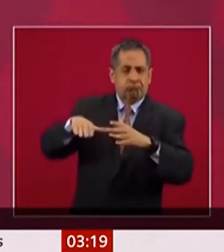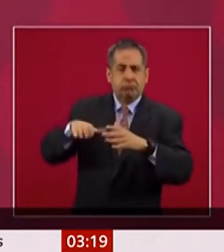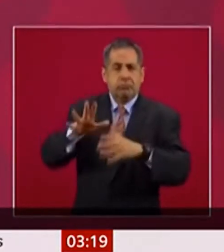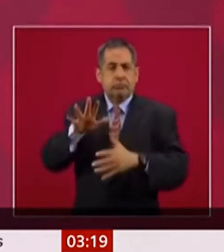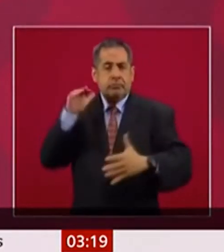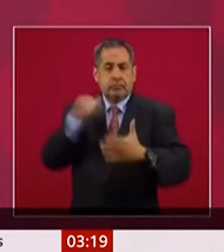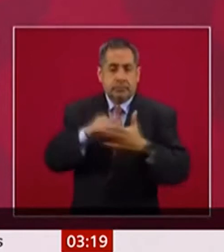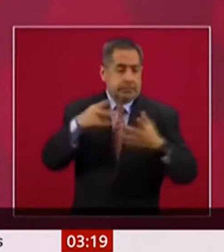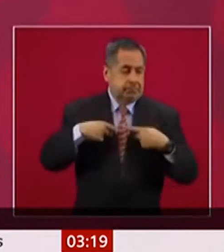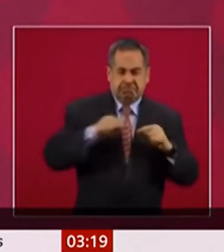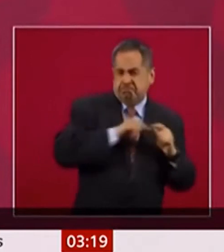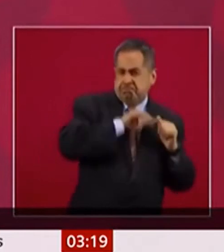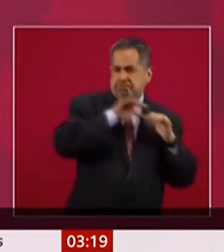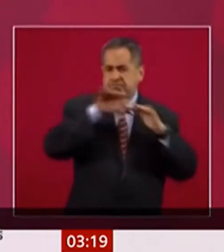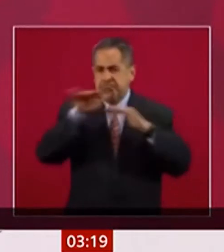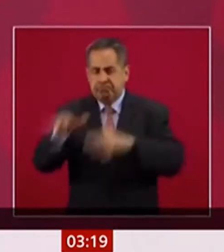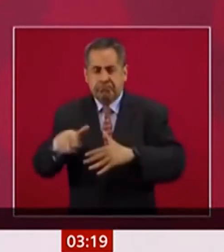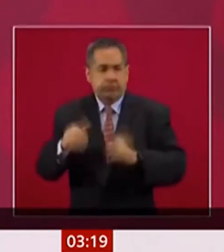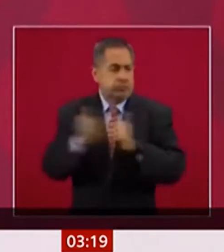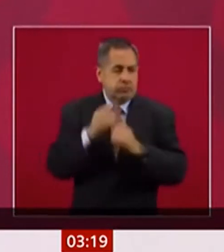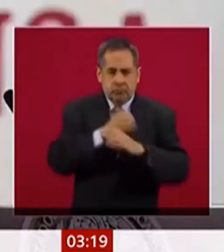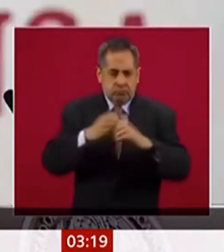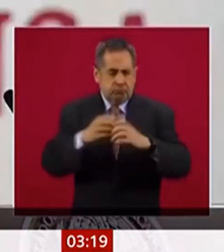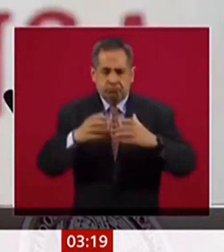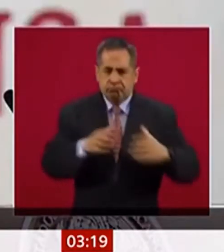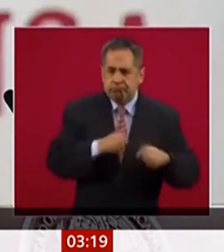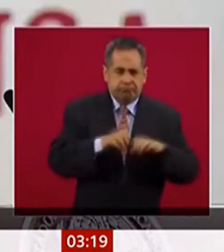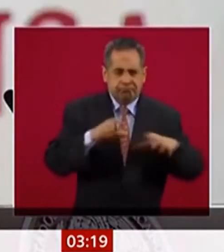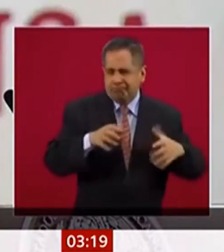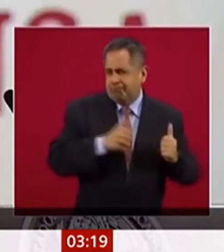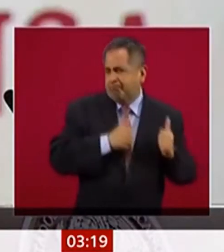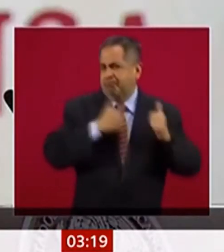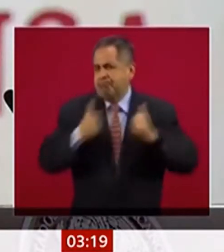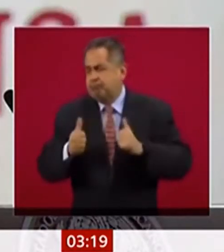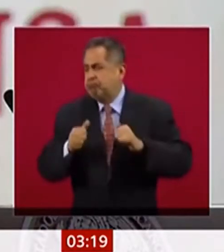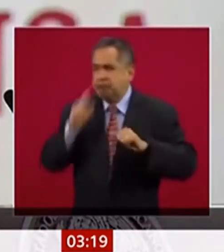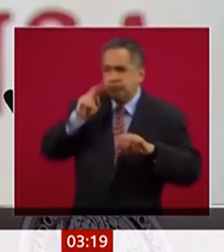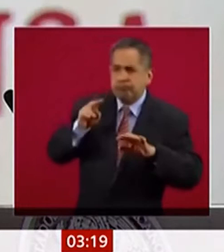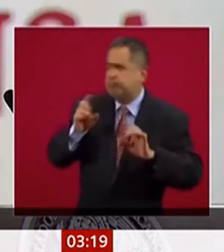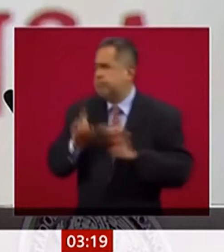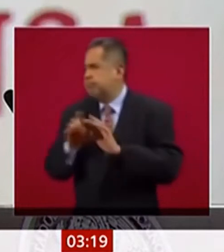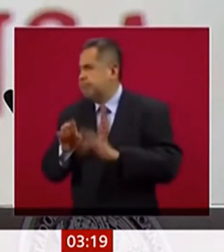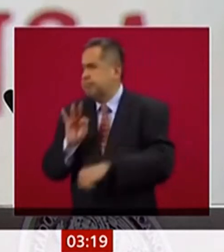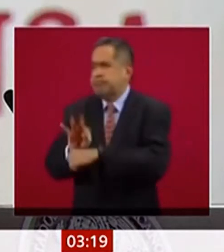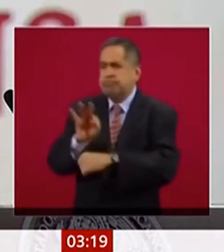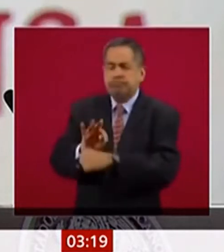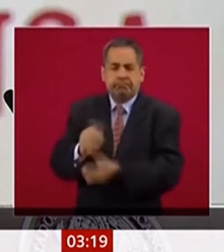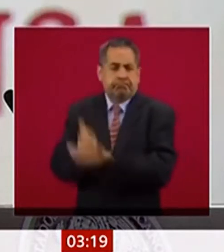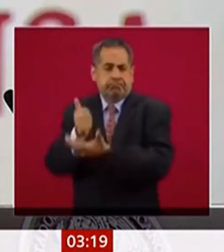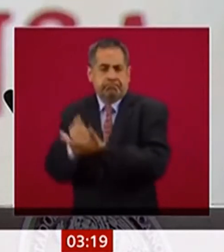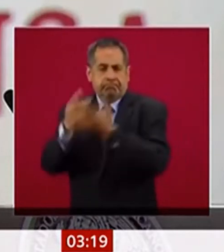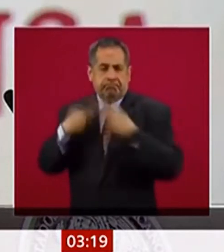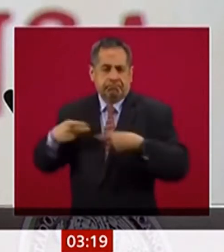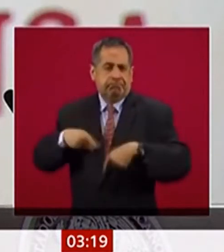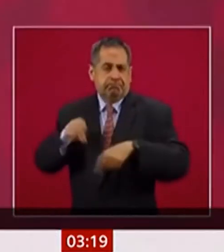necessary equipment to protect the population. We're going to be on alert, and hopefully the hurricane will lose strength or change